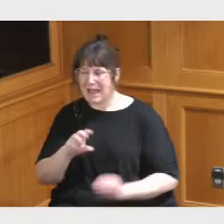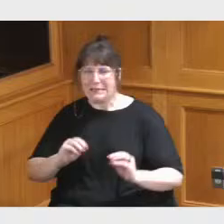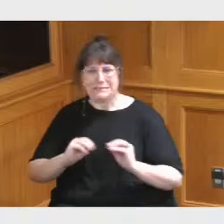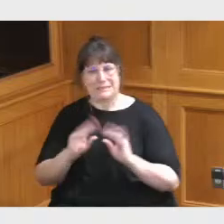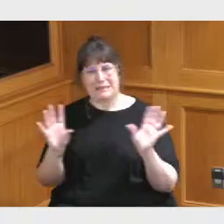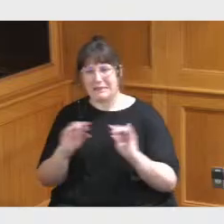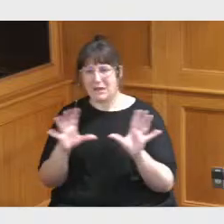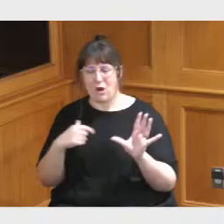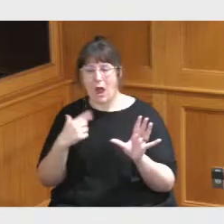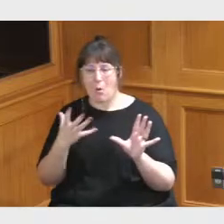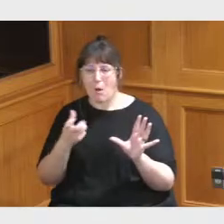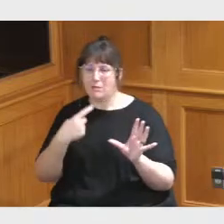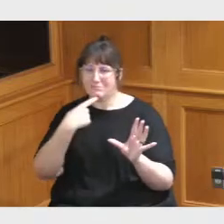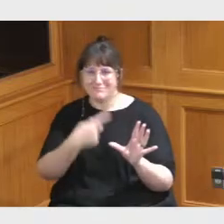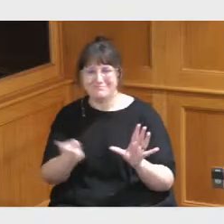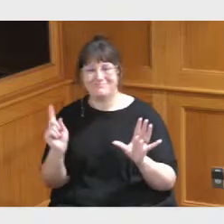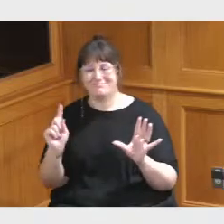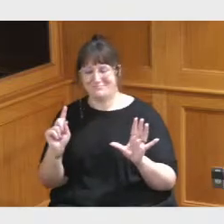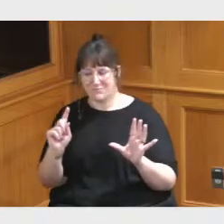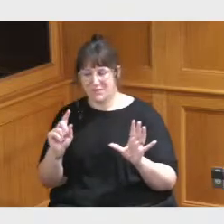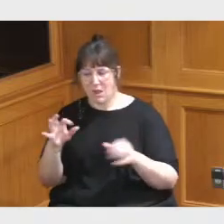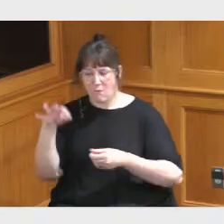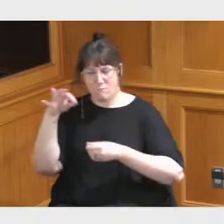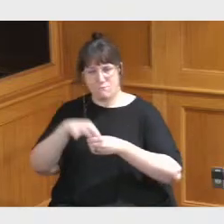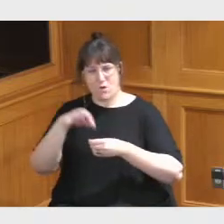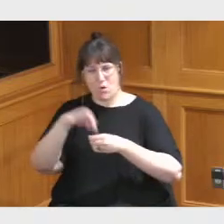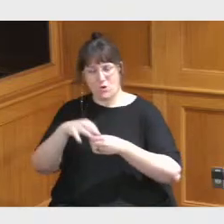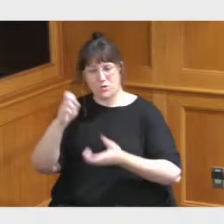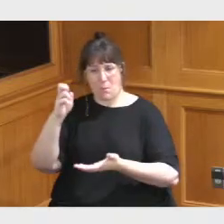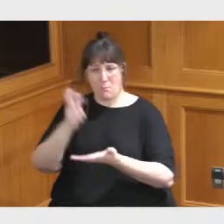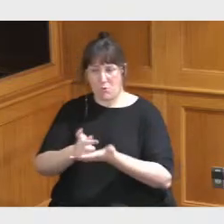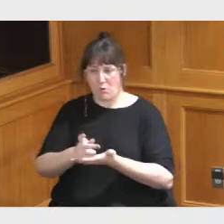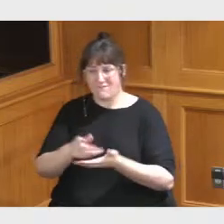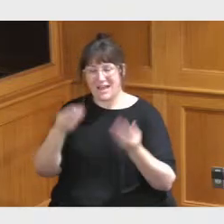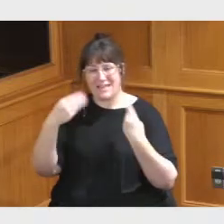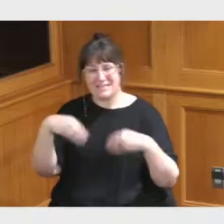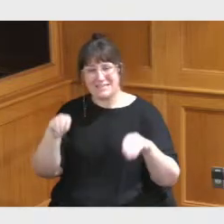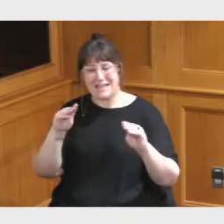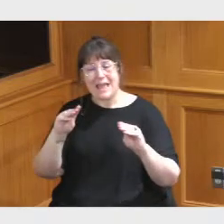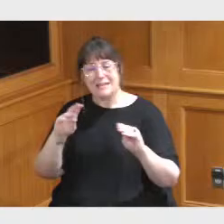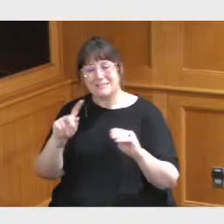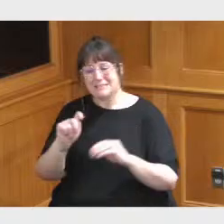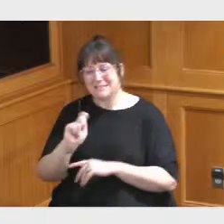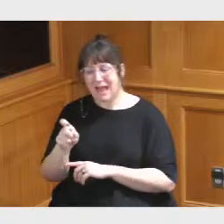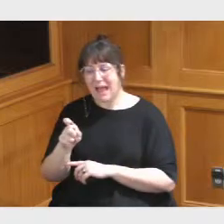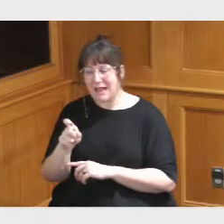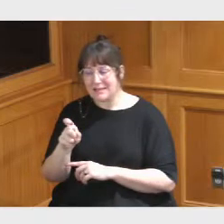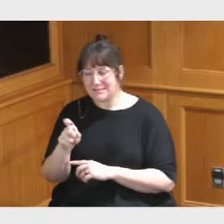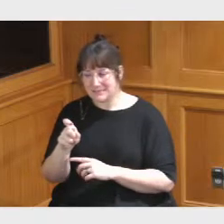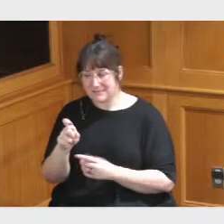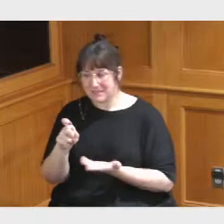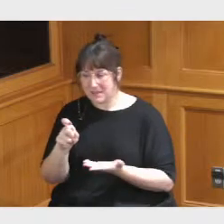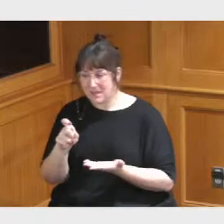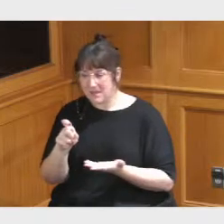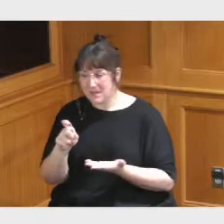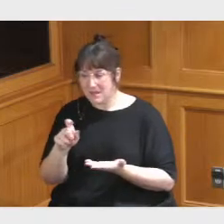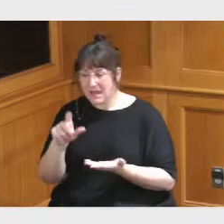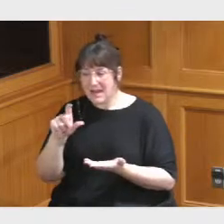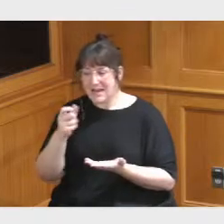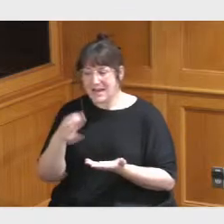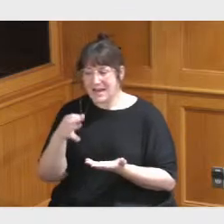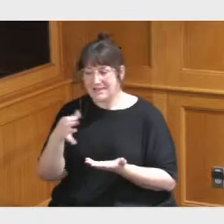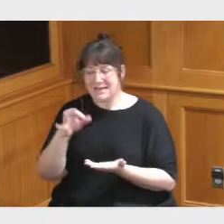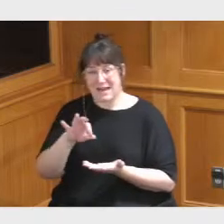really clear, and that is that voters approved a half-cent sales tax back in 1996 for 2 stadia on the riverfront.